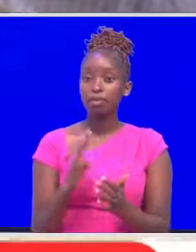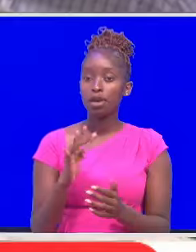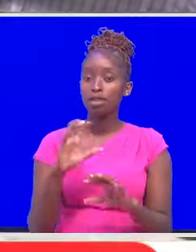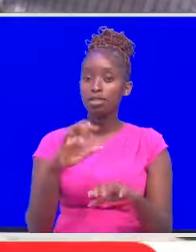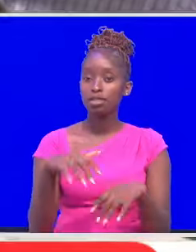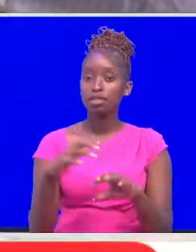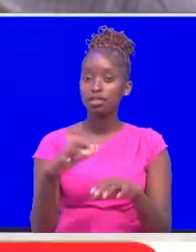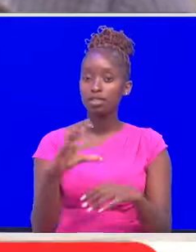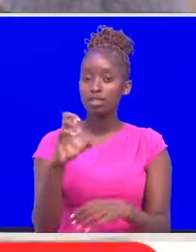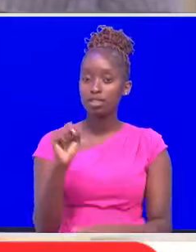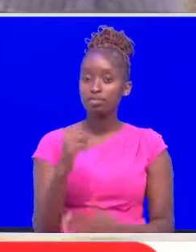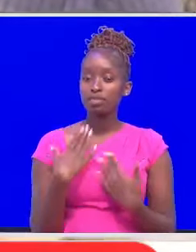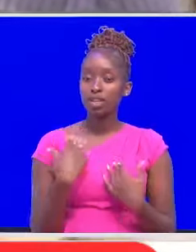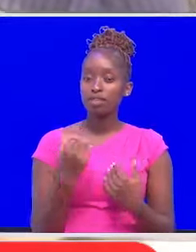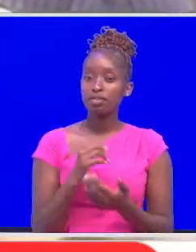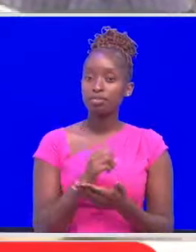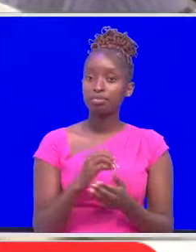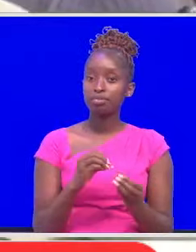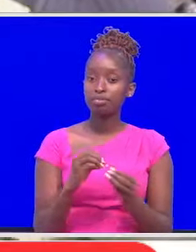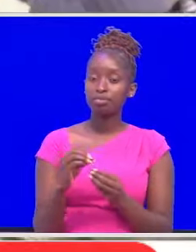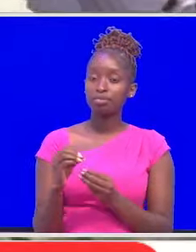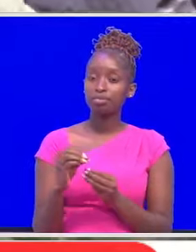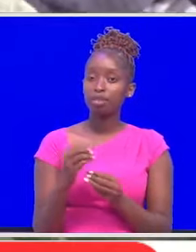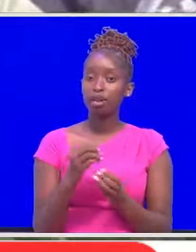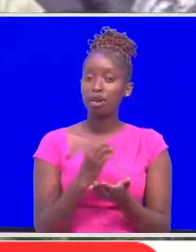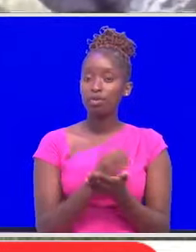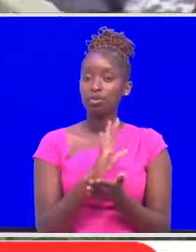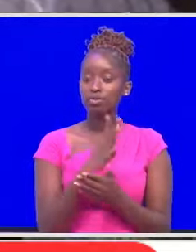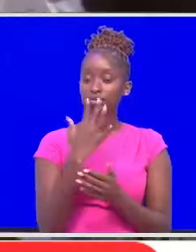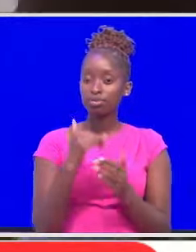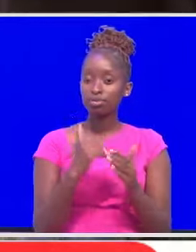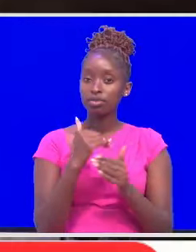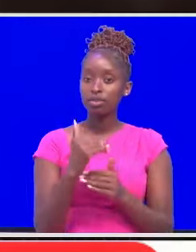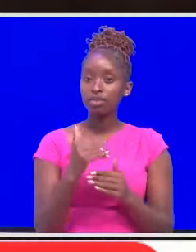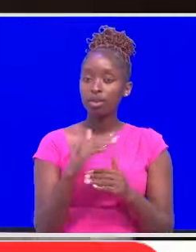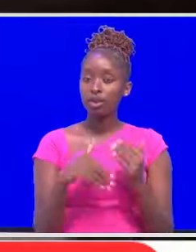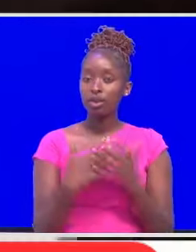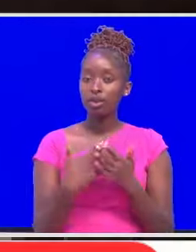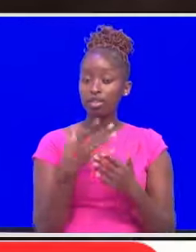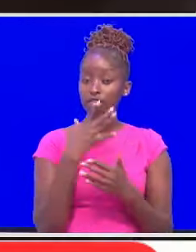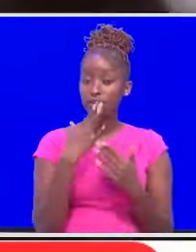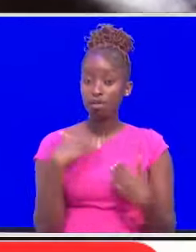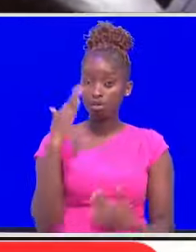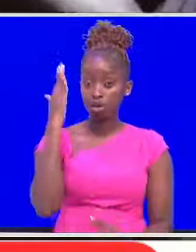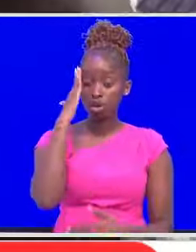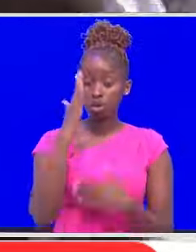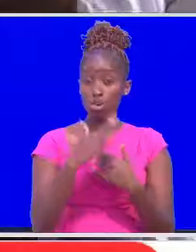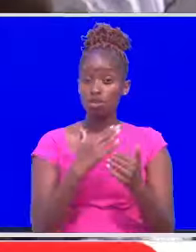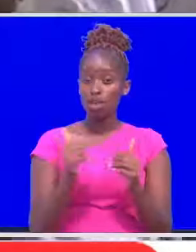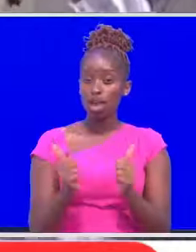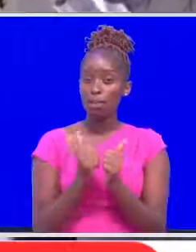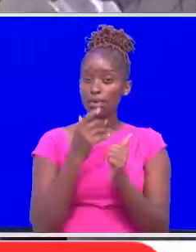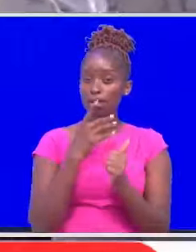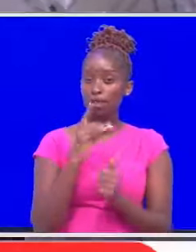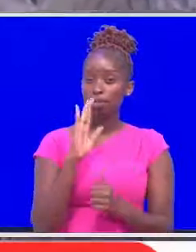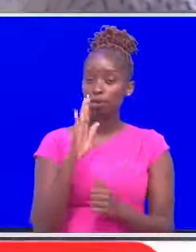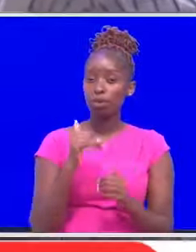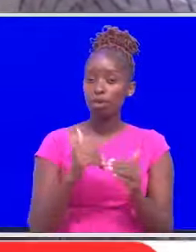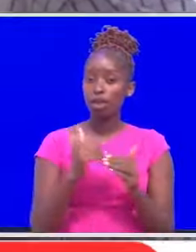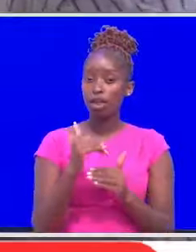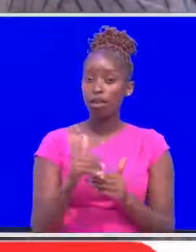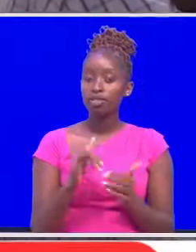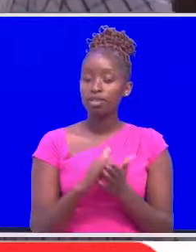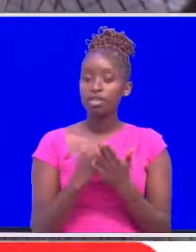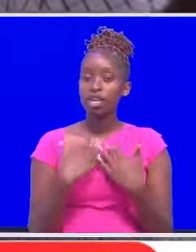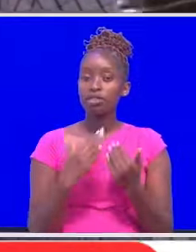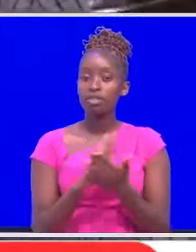vacate his office over the fake fertilizer scandal. Linturi will now know his fate after the committee concludes their probe into the supply